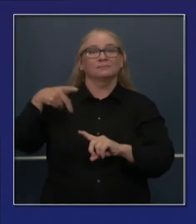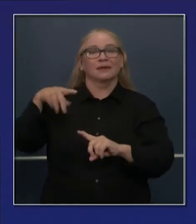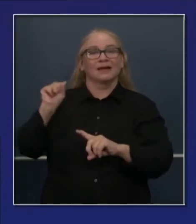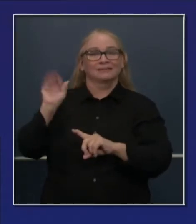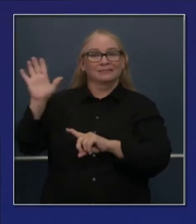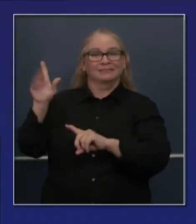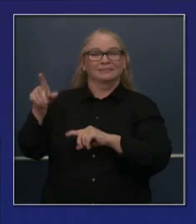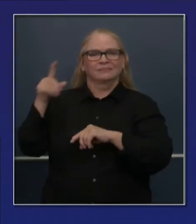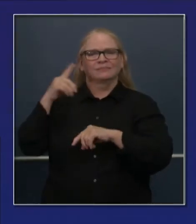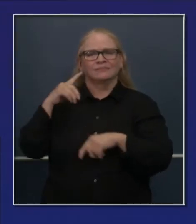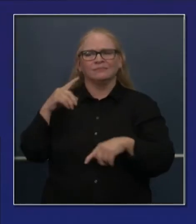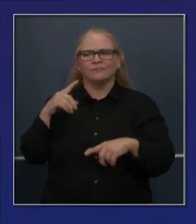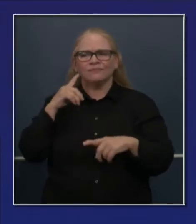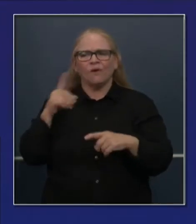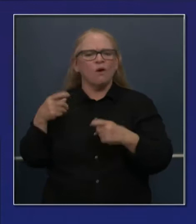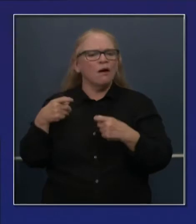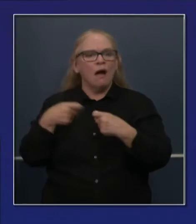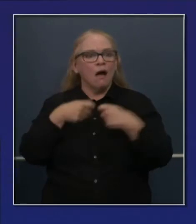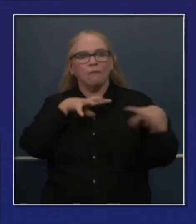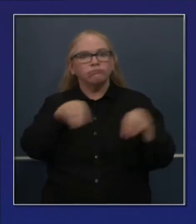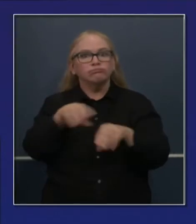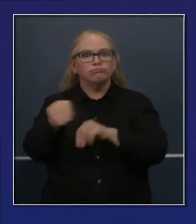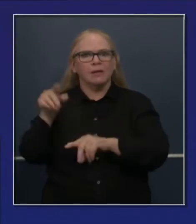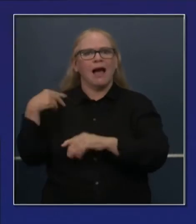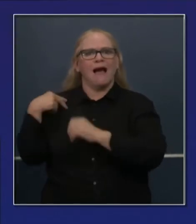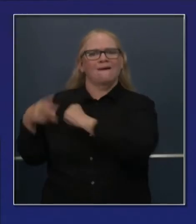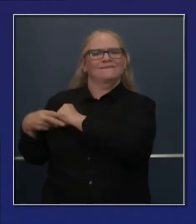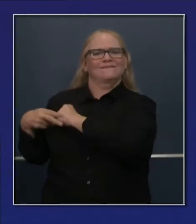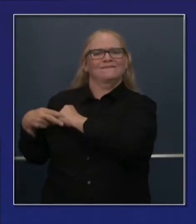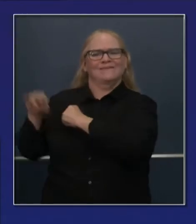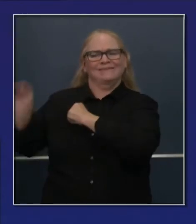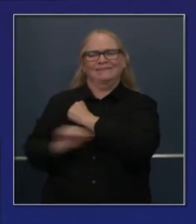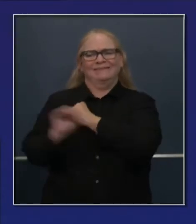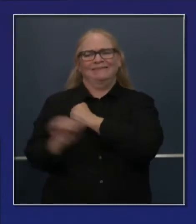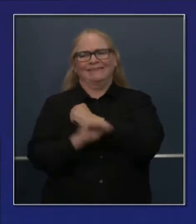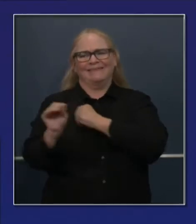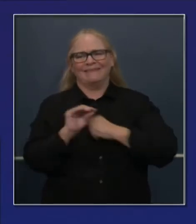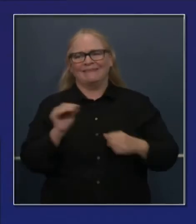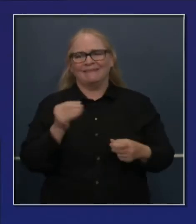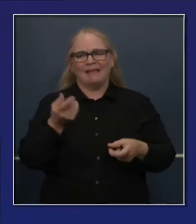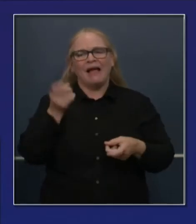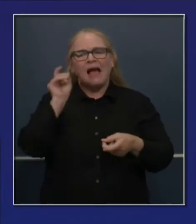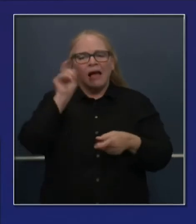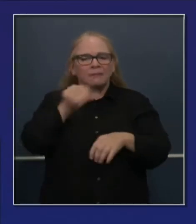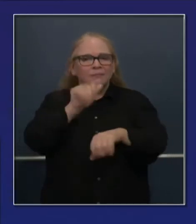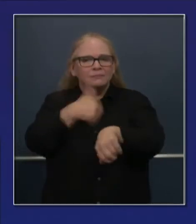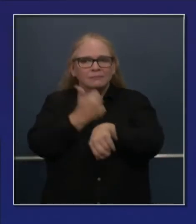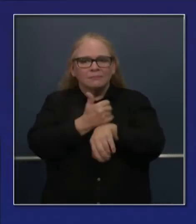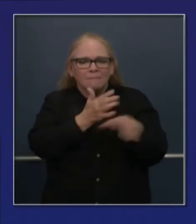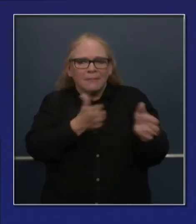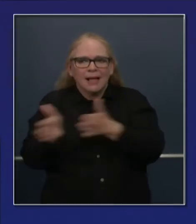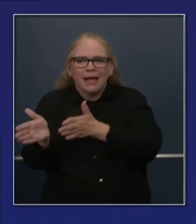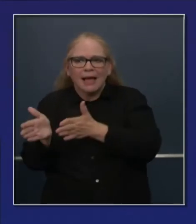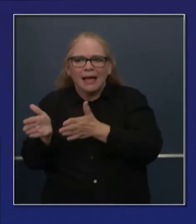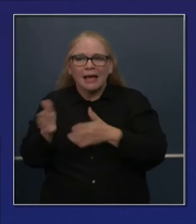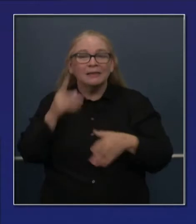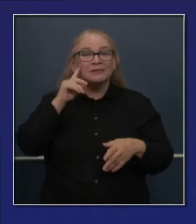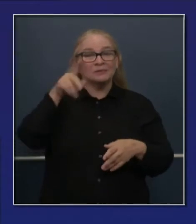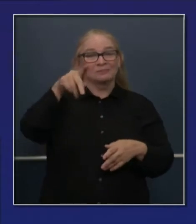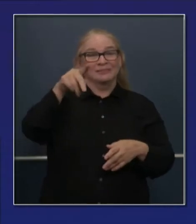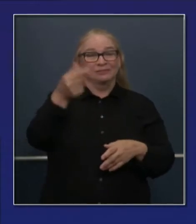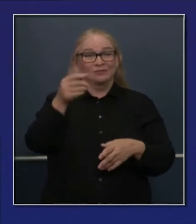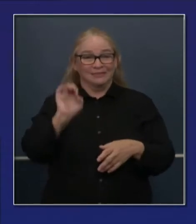year about these public power shutoffs and the need to have protocols, not just with PG&E in Northern California, but our